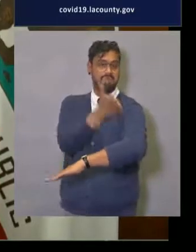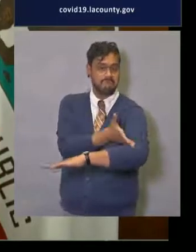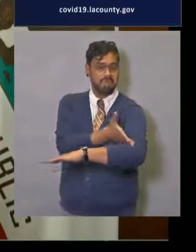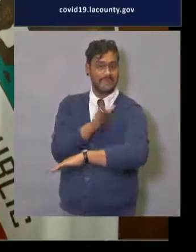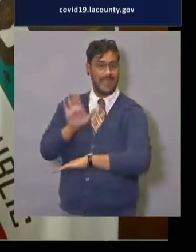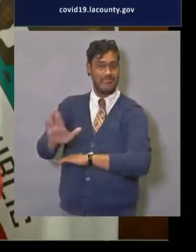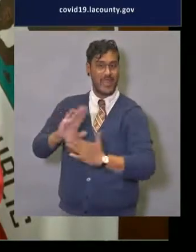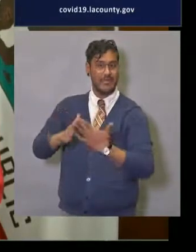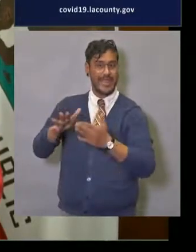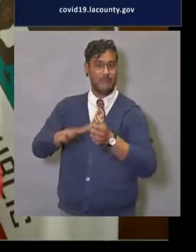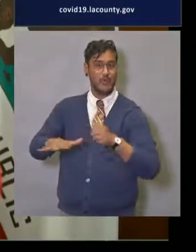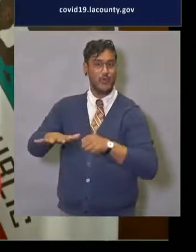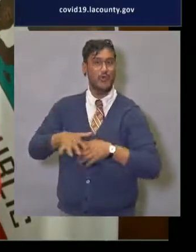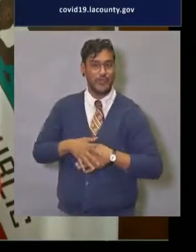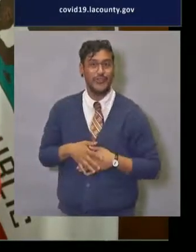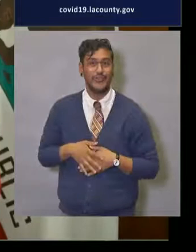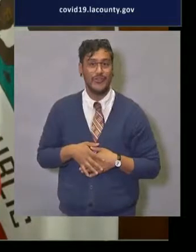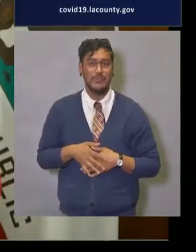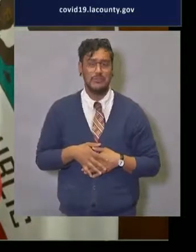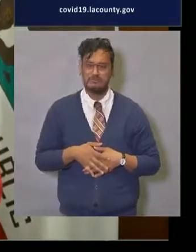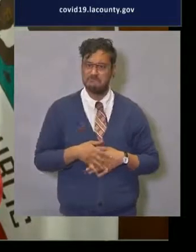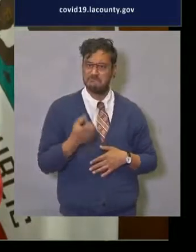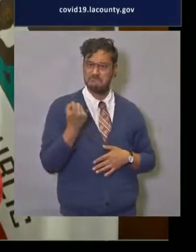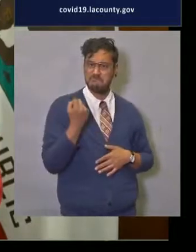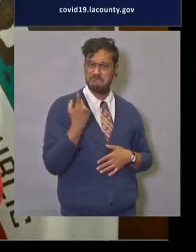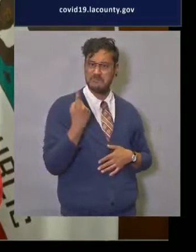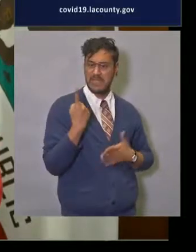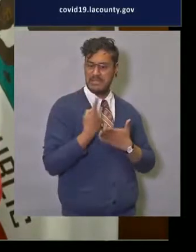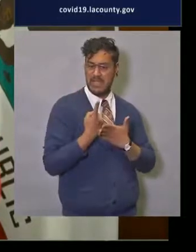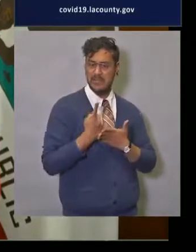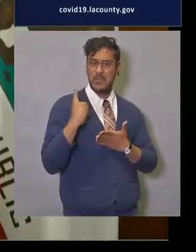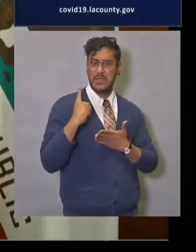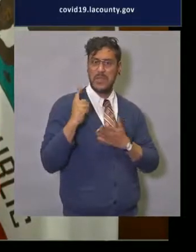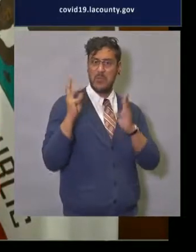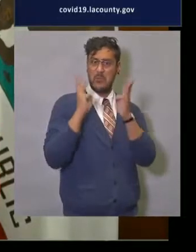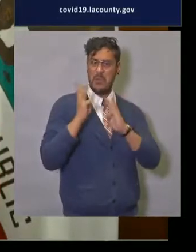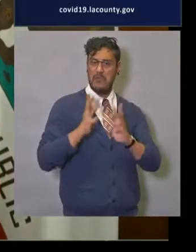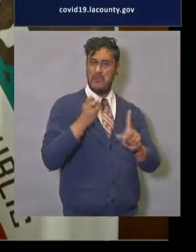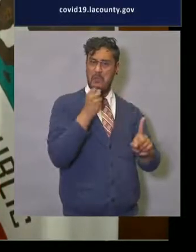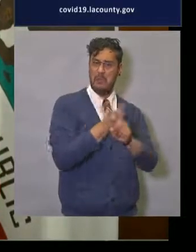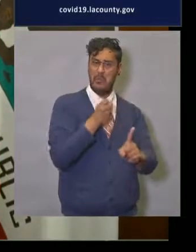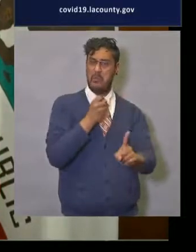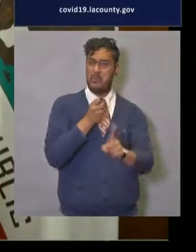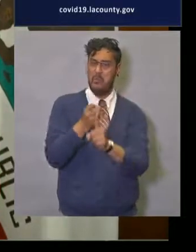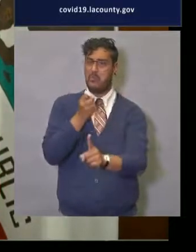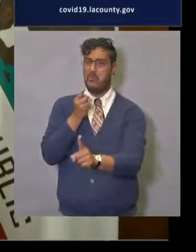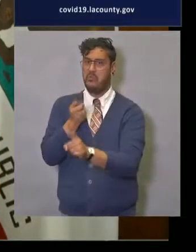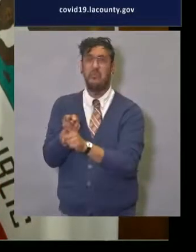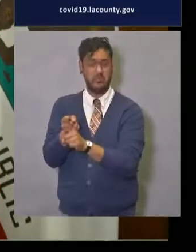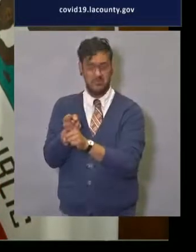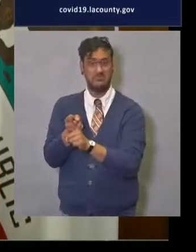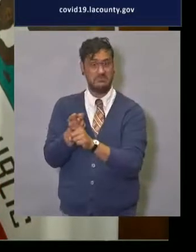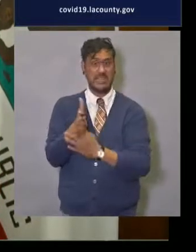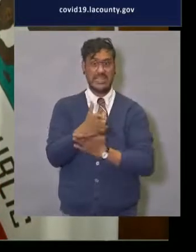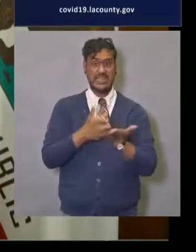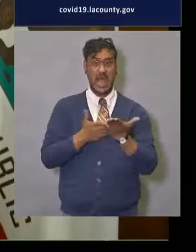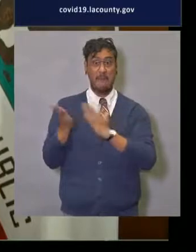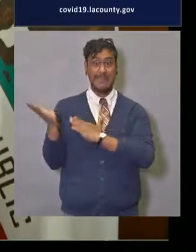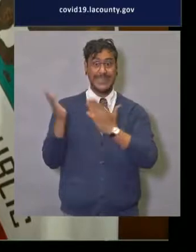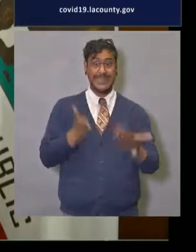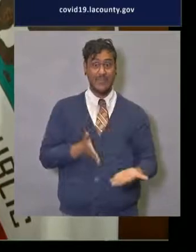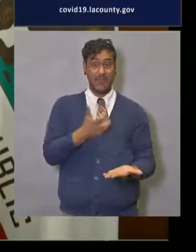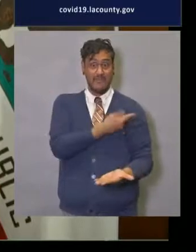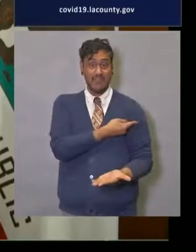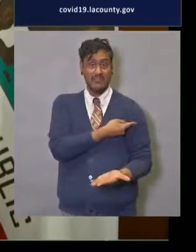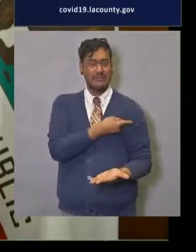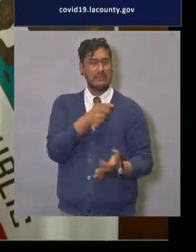neighborhoods. And given the national weather disasters last week that caused some of our vaccine deliveries to be delayed, there's some catching up